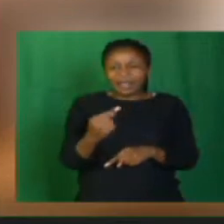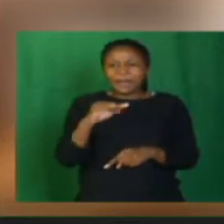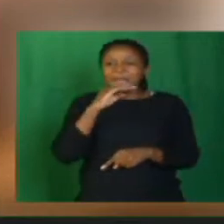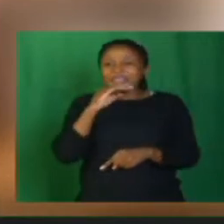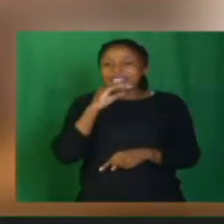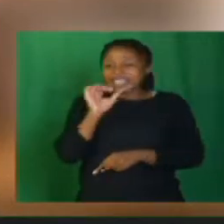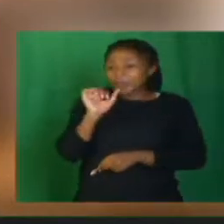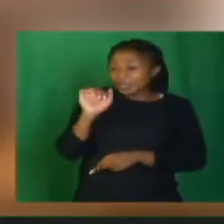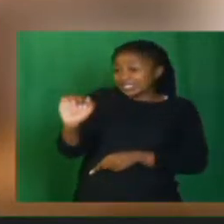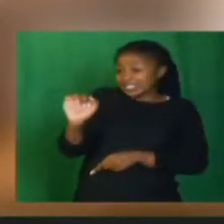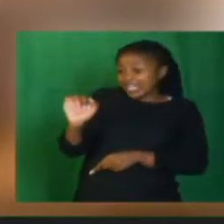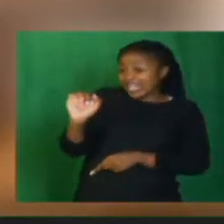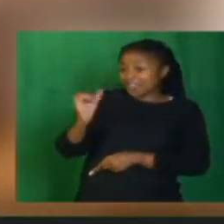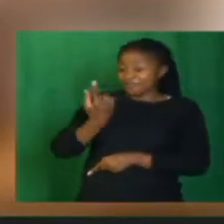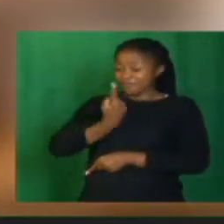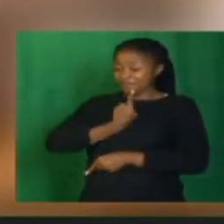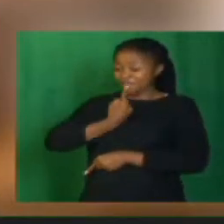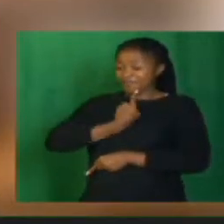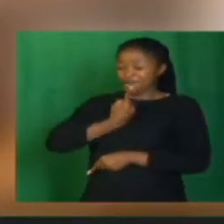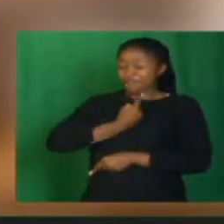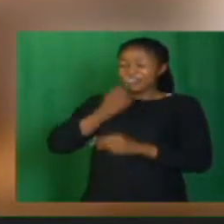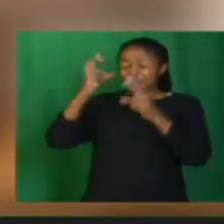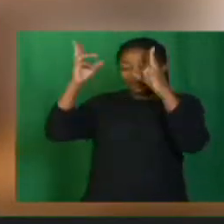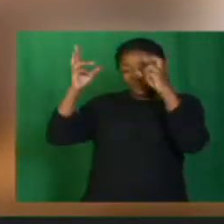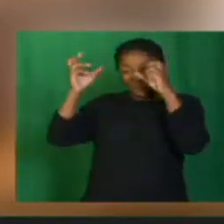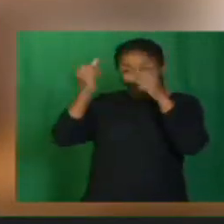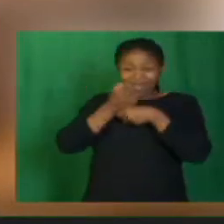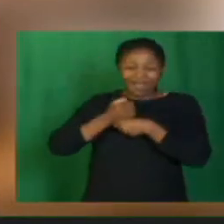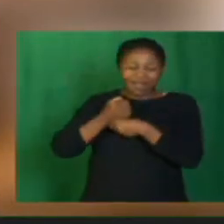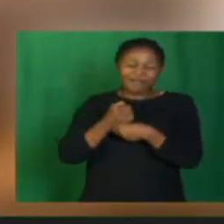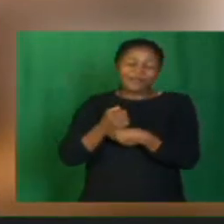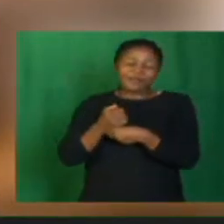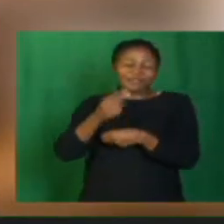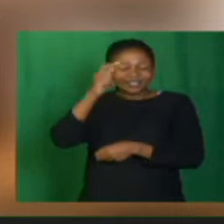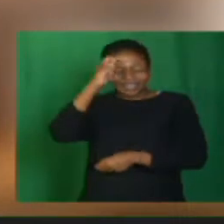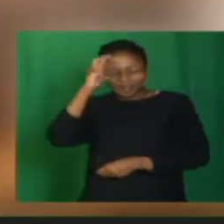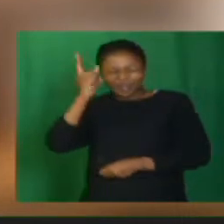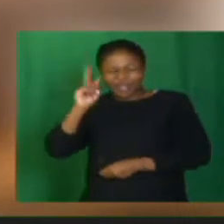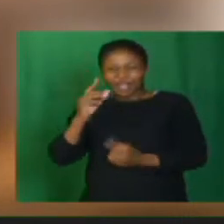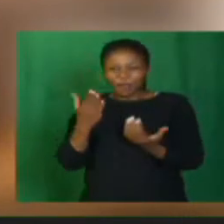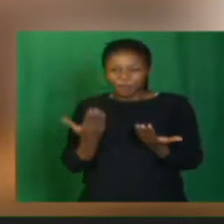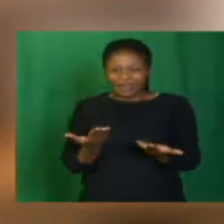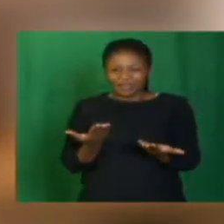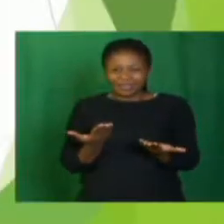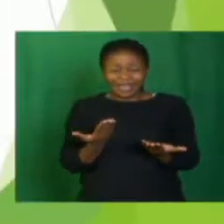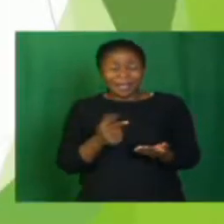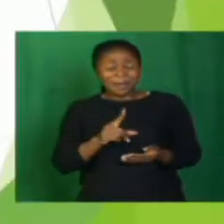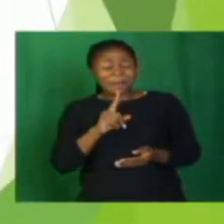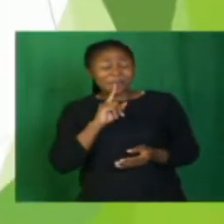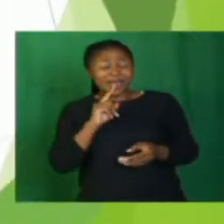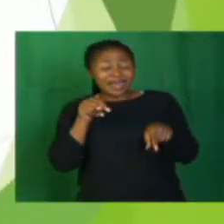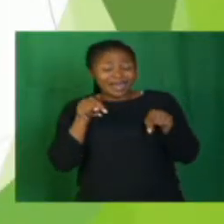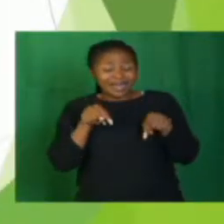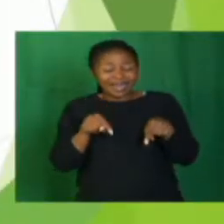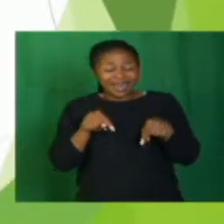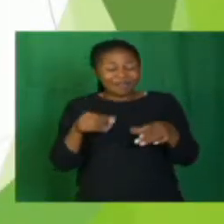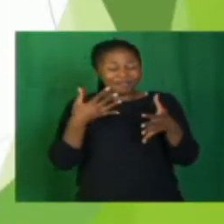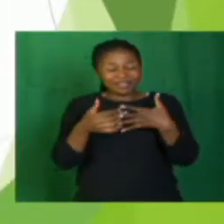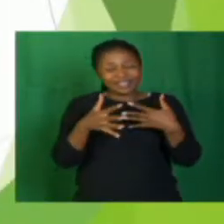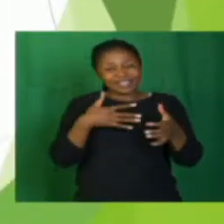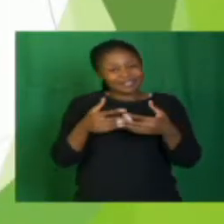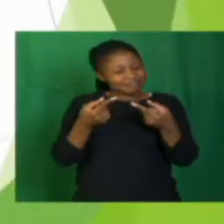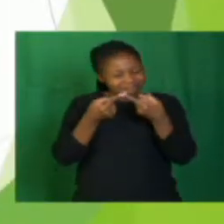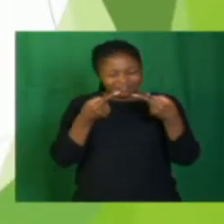personal side about the topic. The difference now is discursive writing. You are